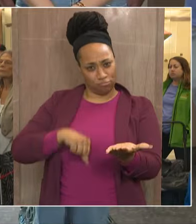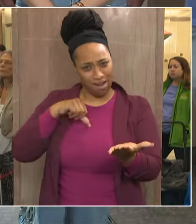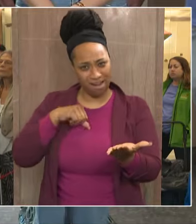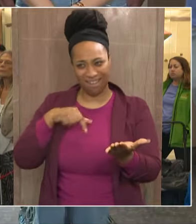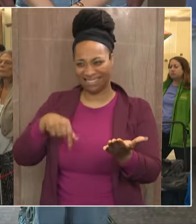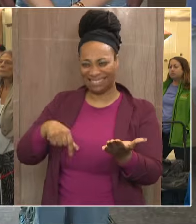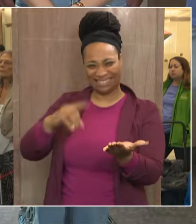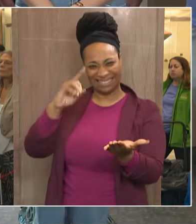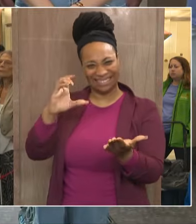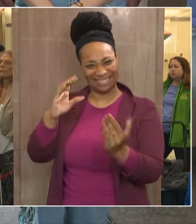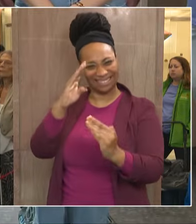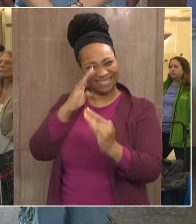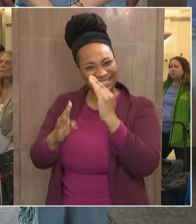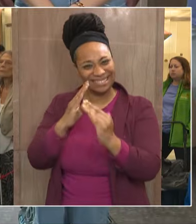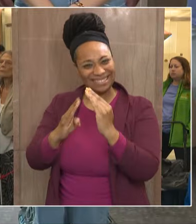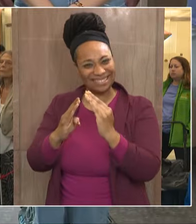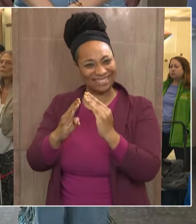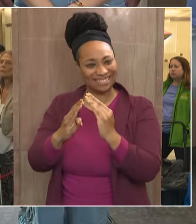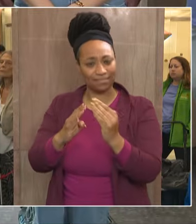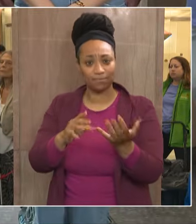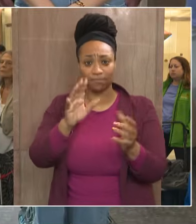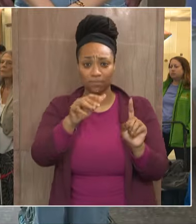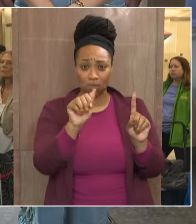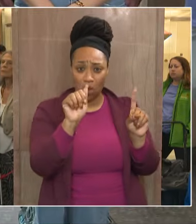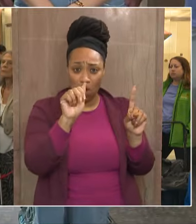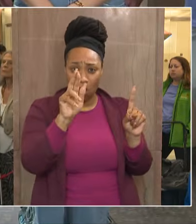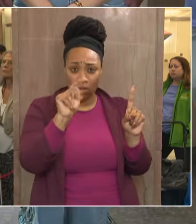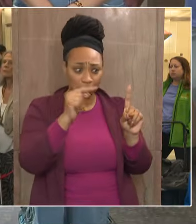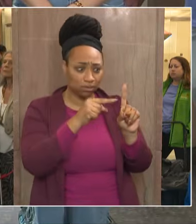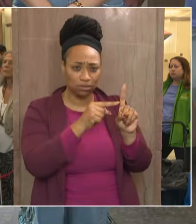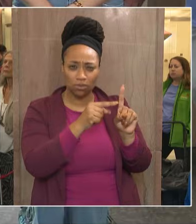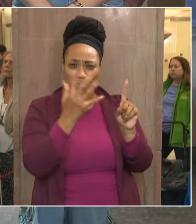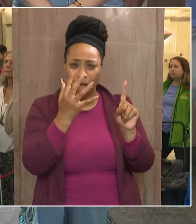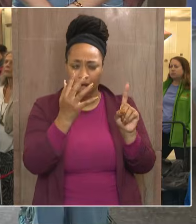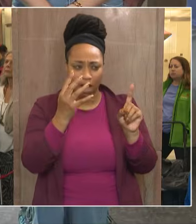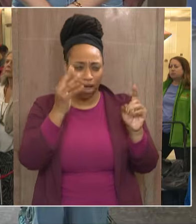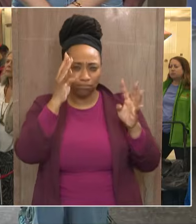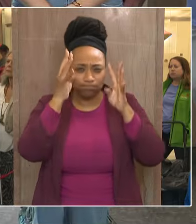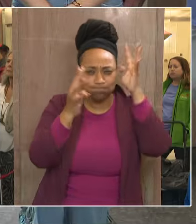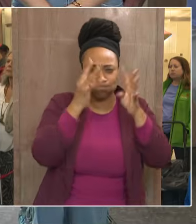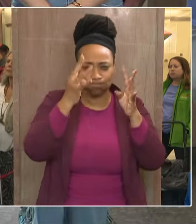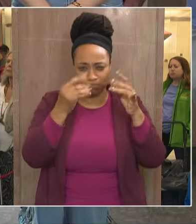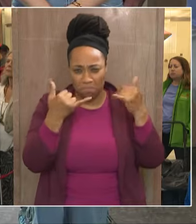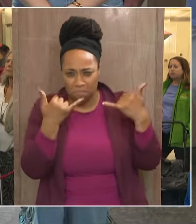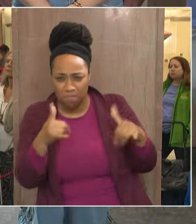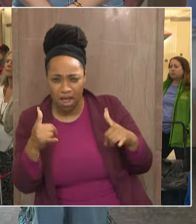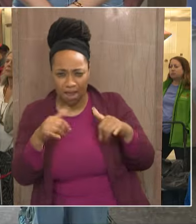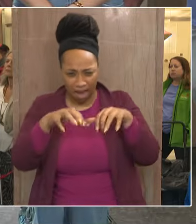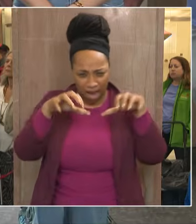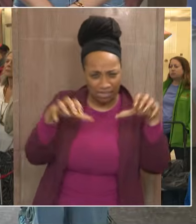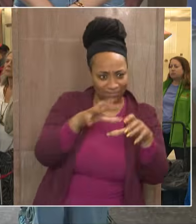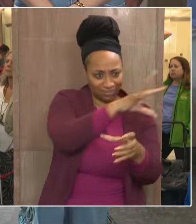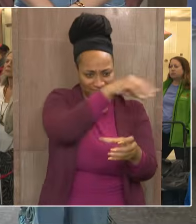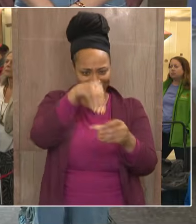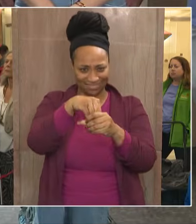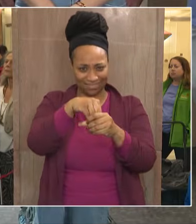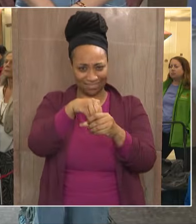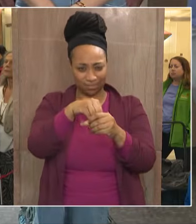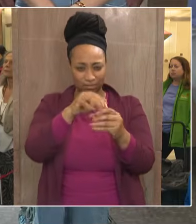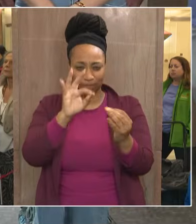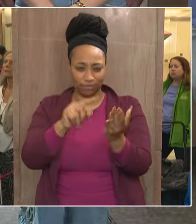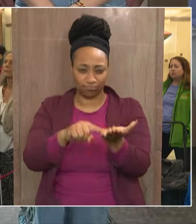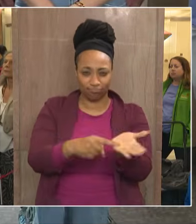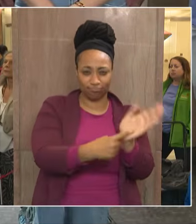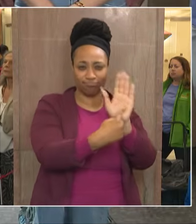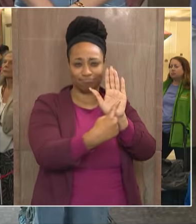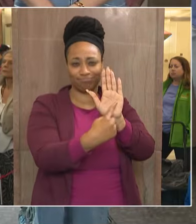it allows us to bring down our guards and create more personal connections. A famous architecture critic once said that architecture